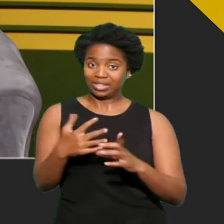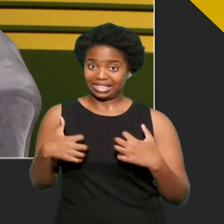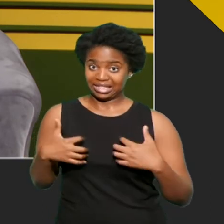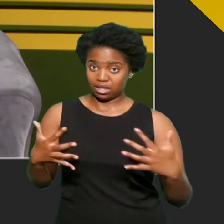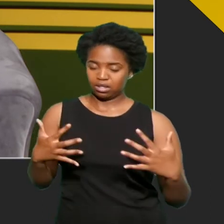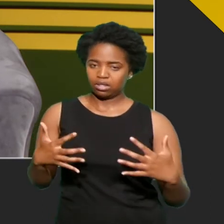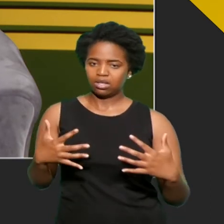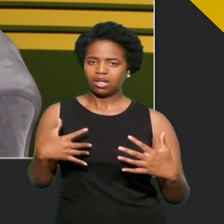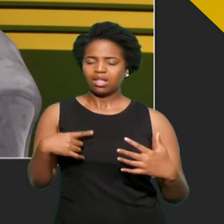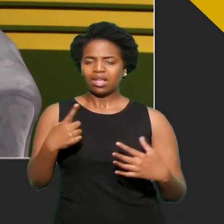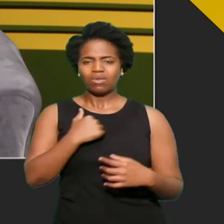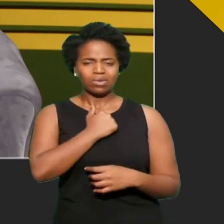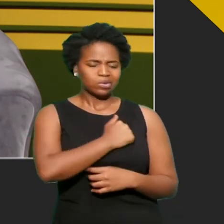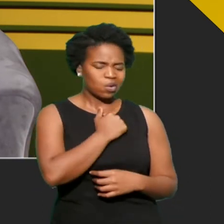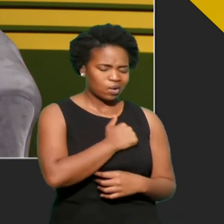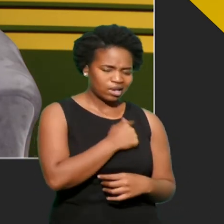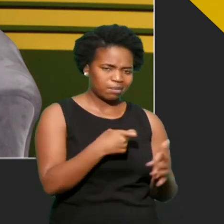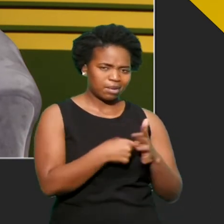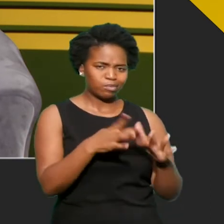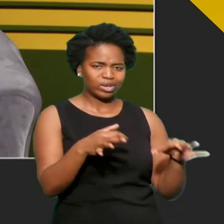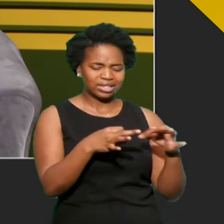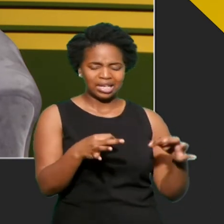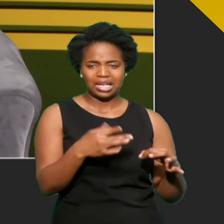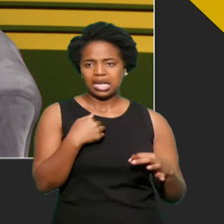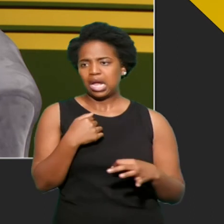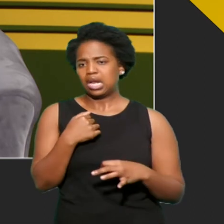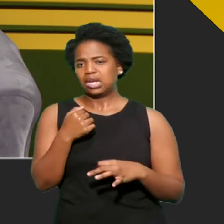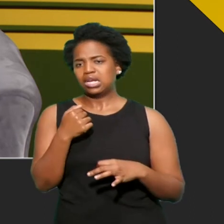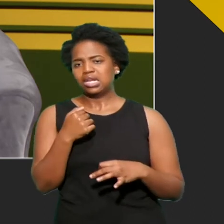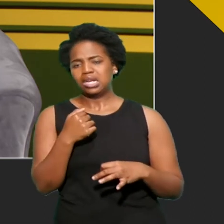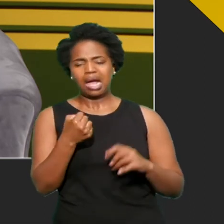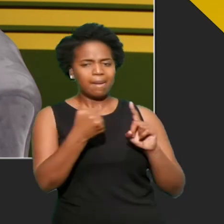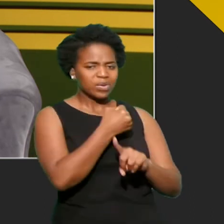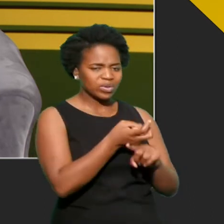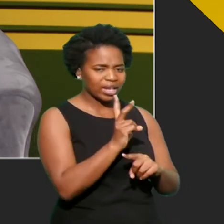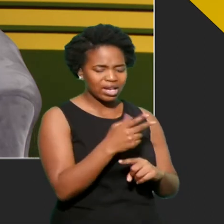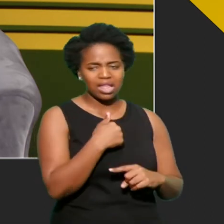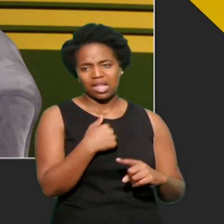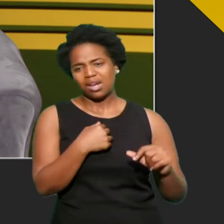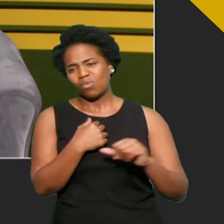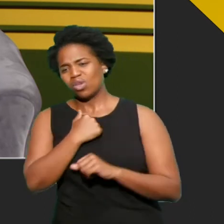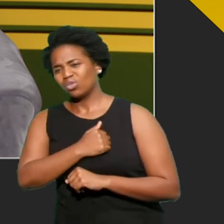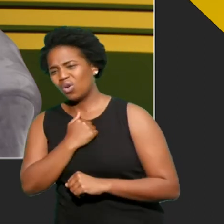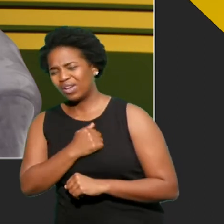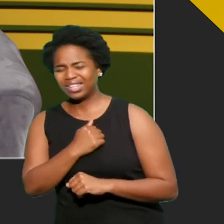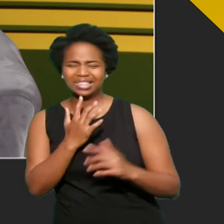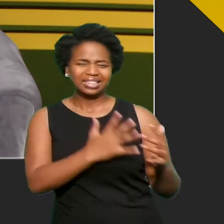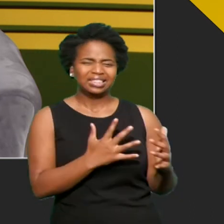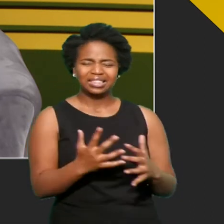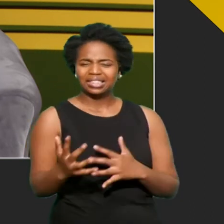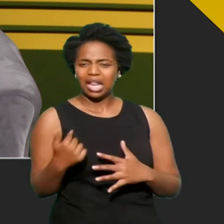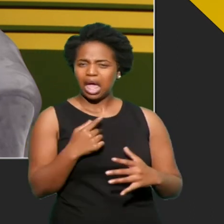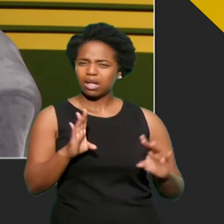be abuse, the next day it would be gifts, it would be sorry, it would be compliments, the abuse then happens again. It feels like there's a bit of